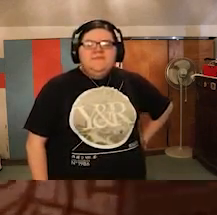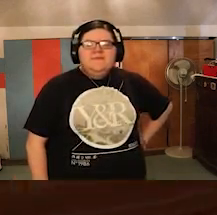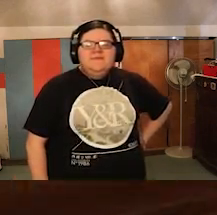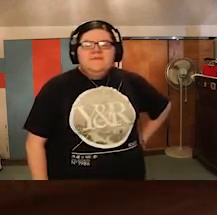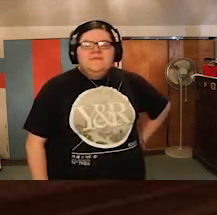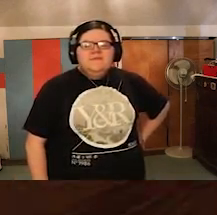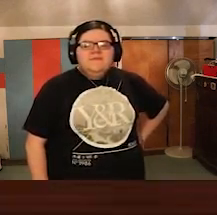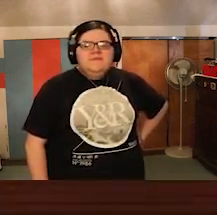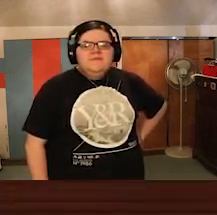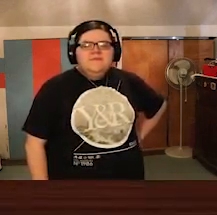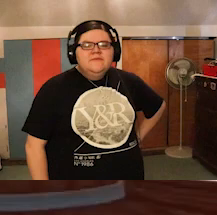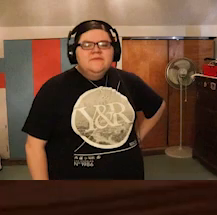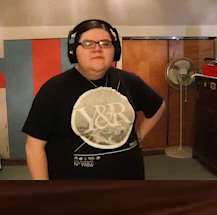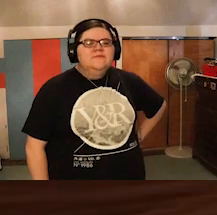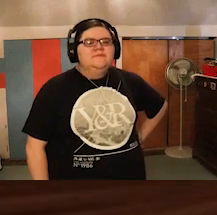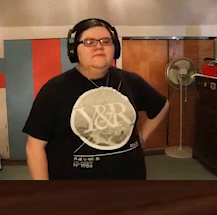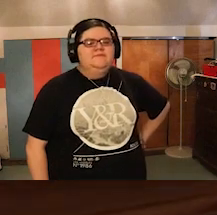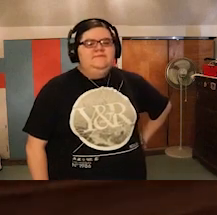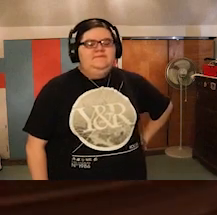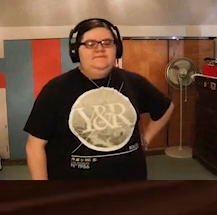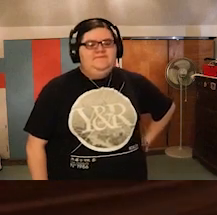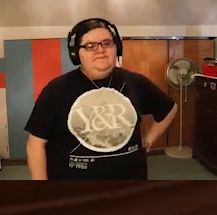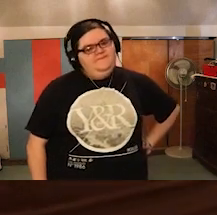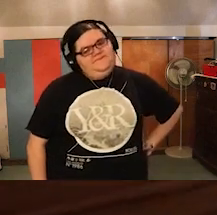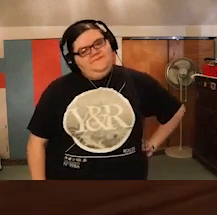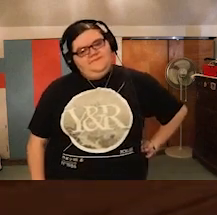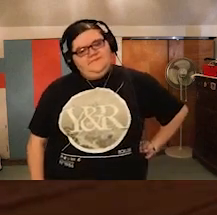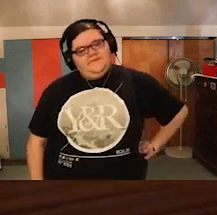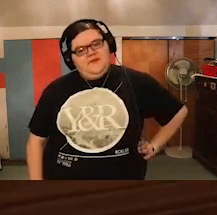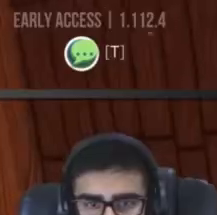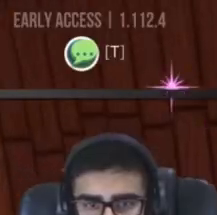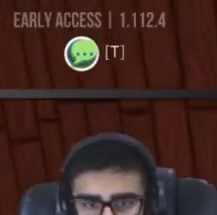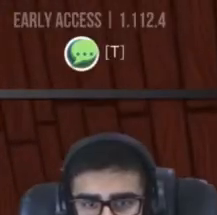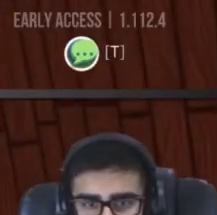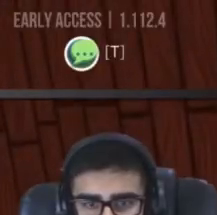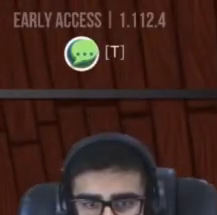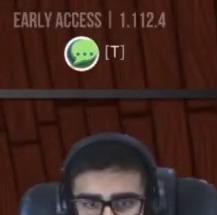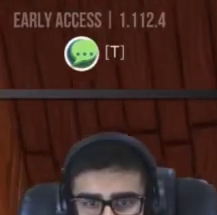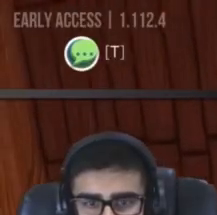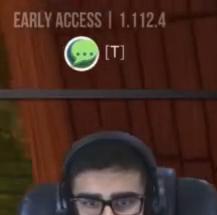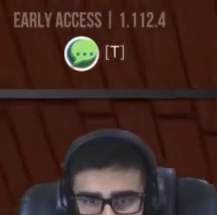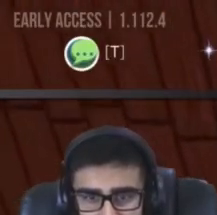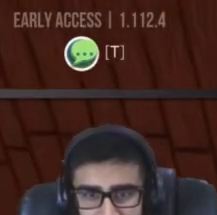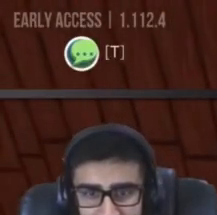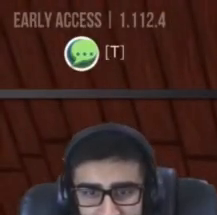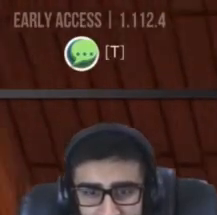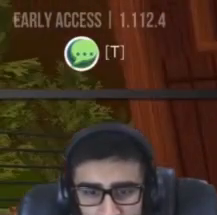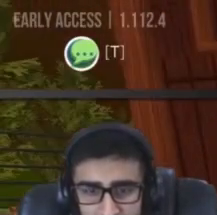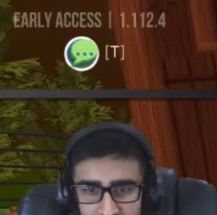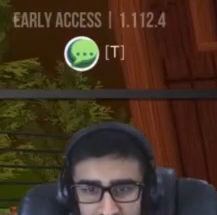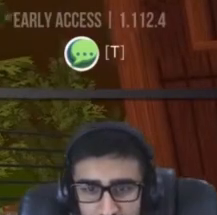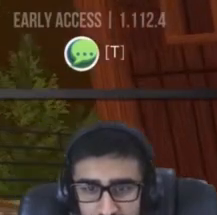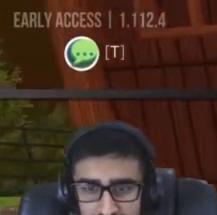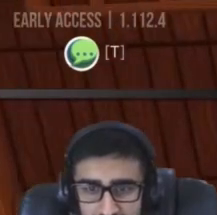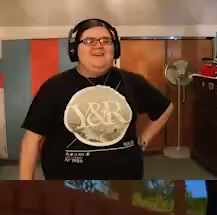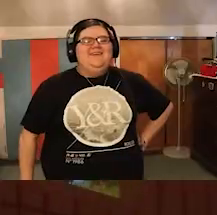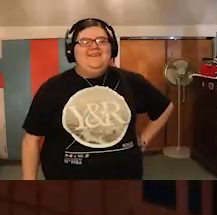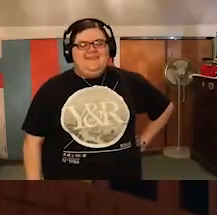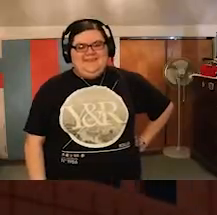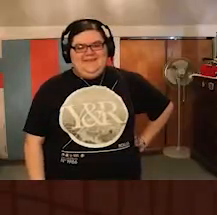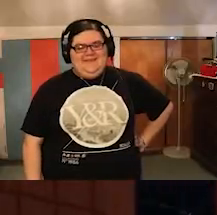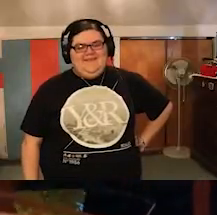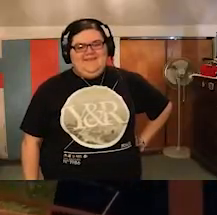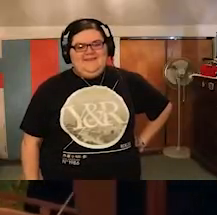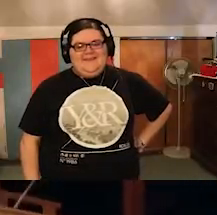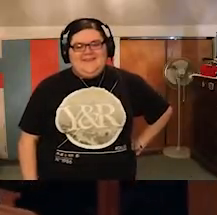one somewhere. I see there's bouncy things, but... Is it off the wheelbarrow? That's what I'm thinking, but I don't want to test it. Toby, can you test it, please? Yeah,